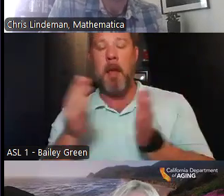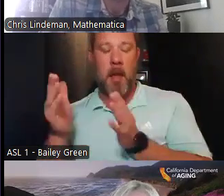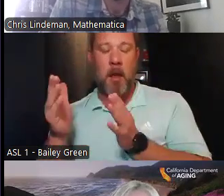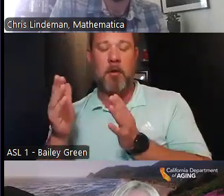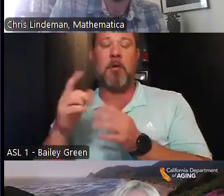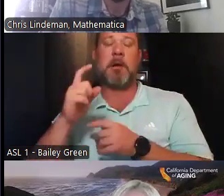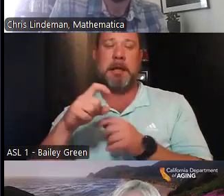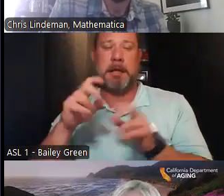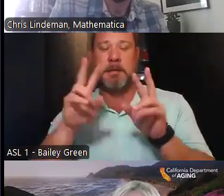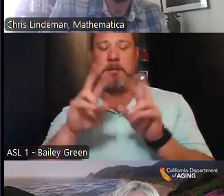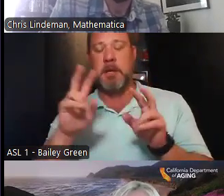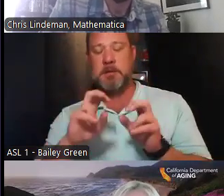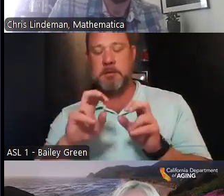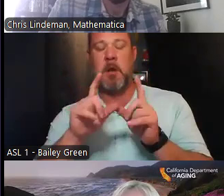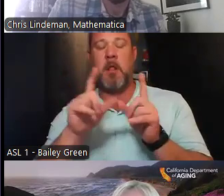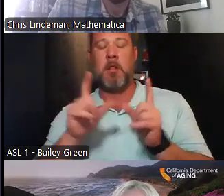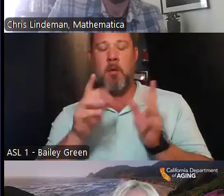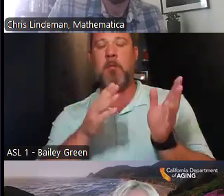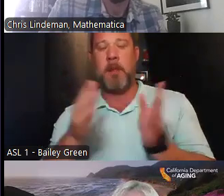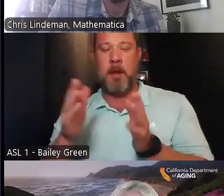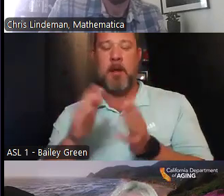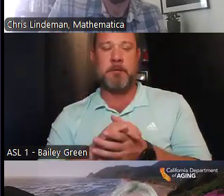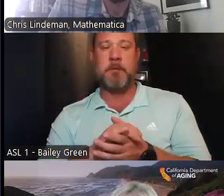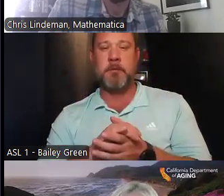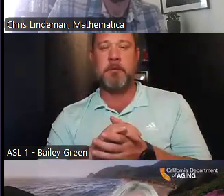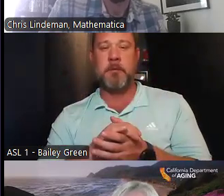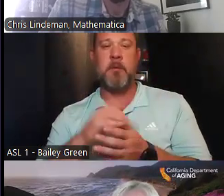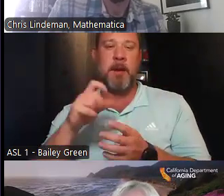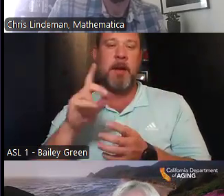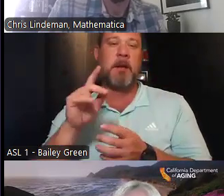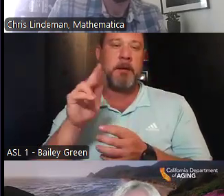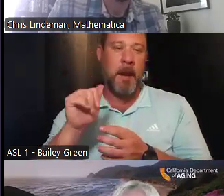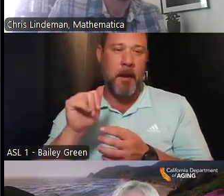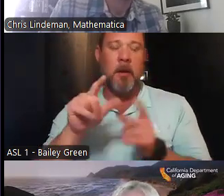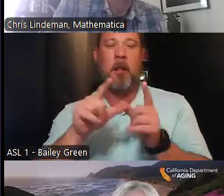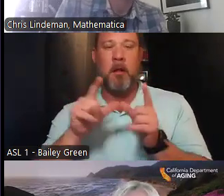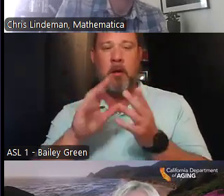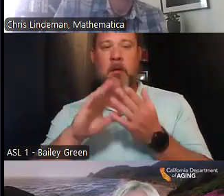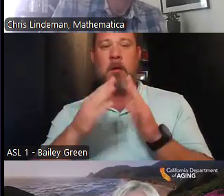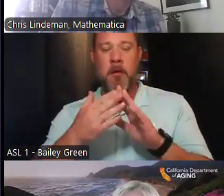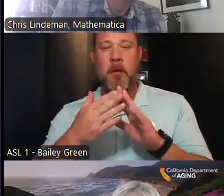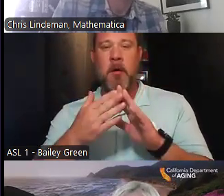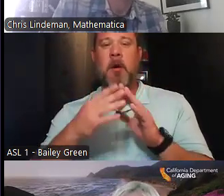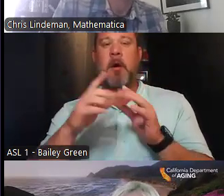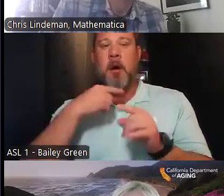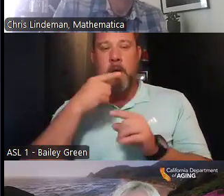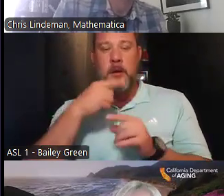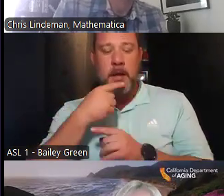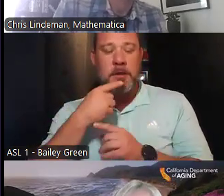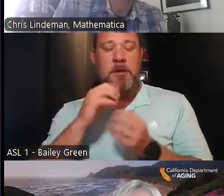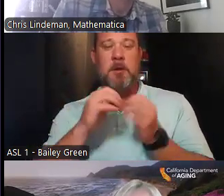needs assessments. We're developing local plans where we need data in our local communities about the